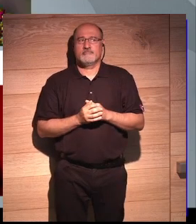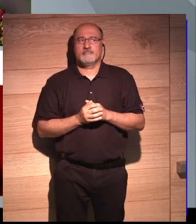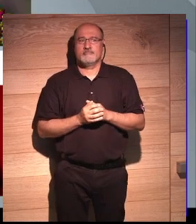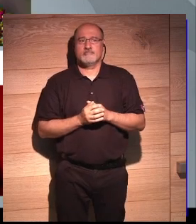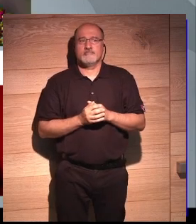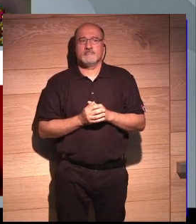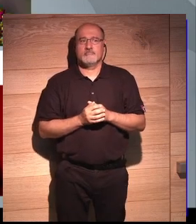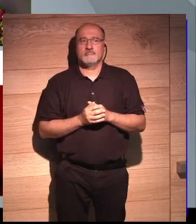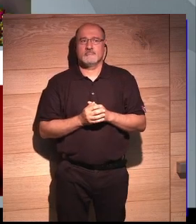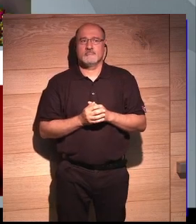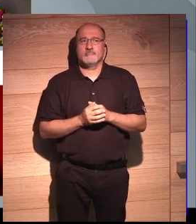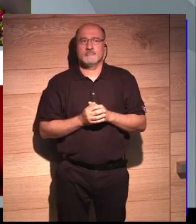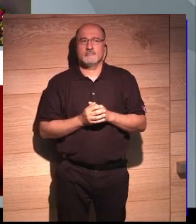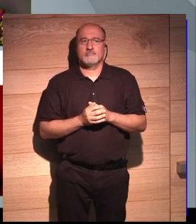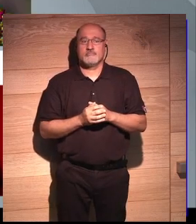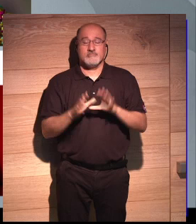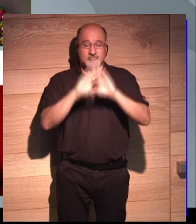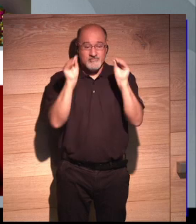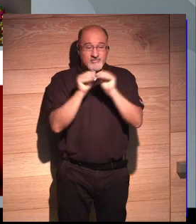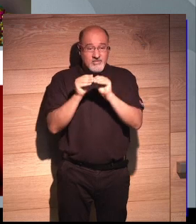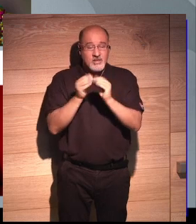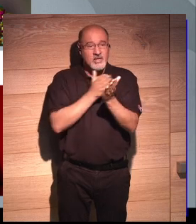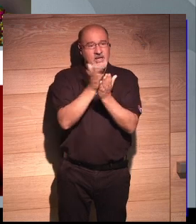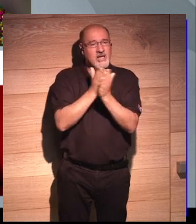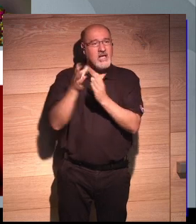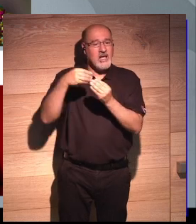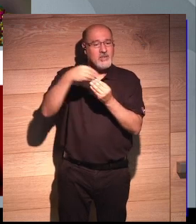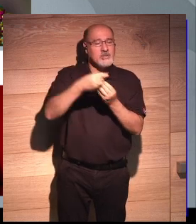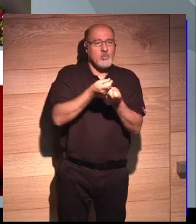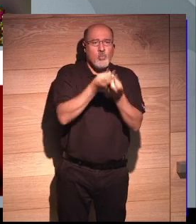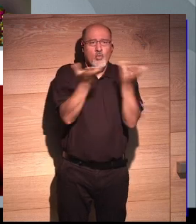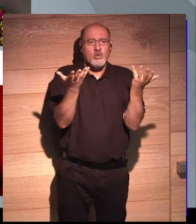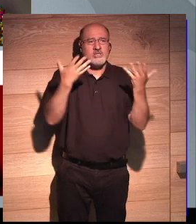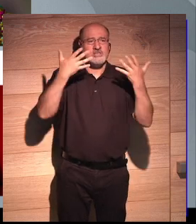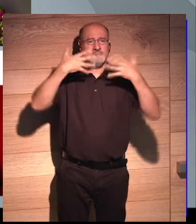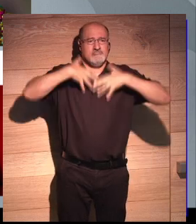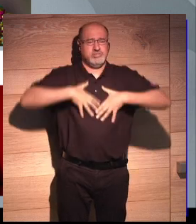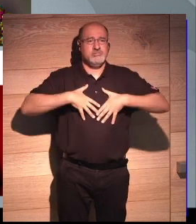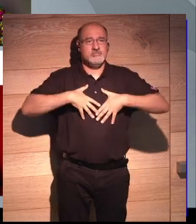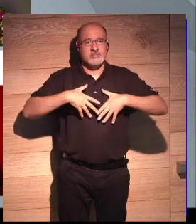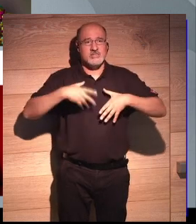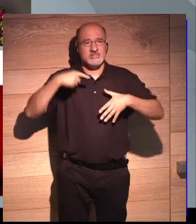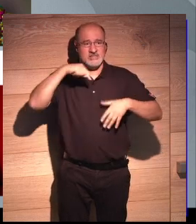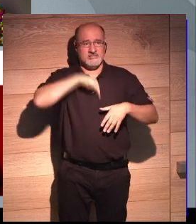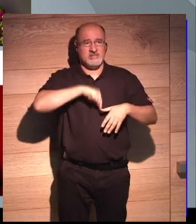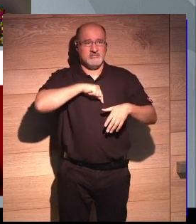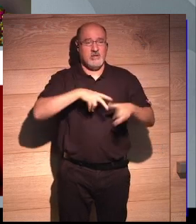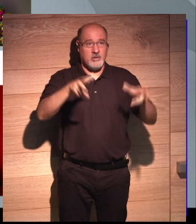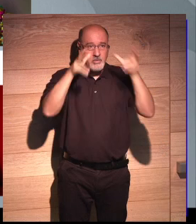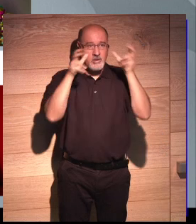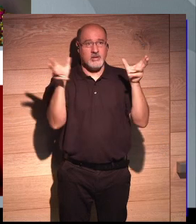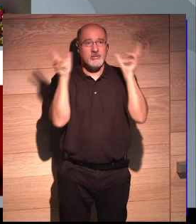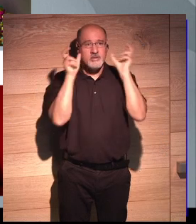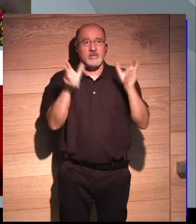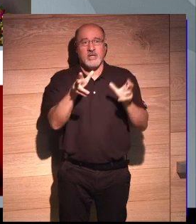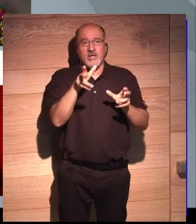were flavored pairings that it wasn't like you rocked up and you took a serviette in and you ate a VR